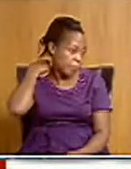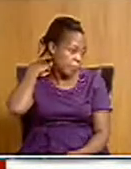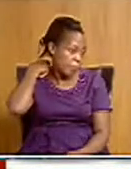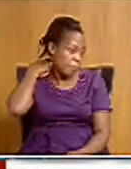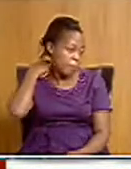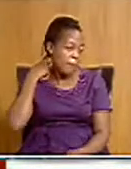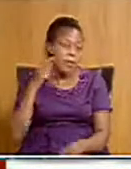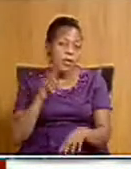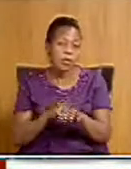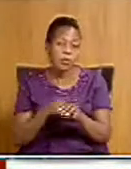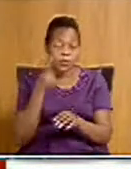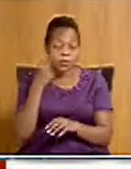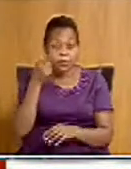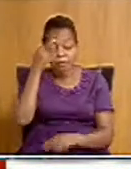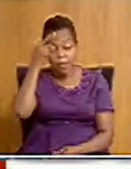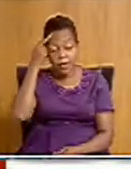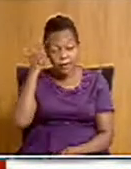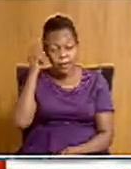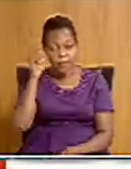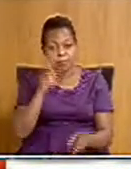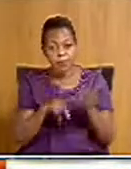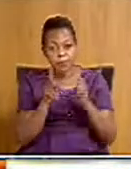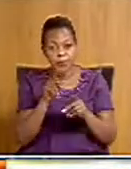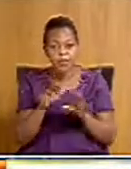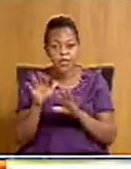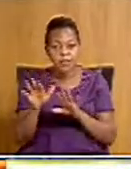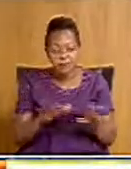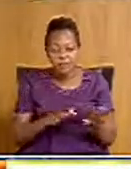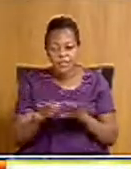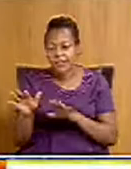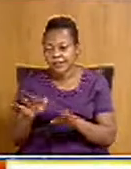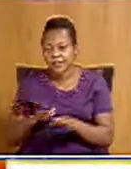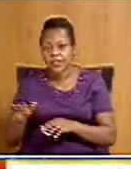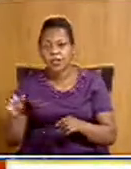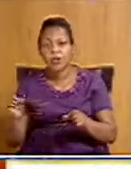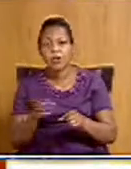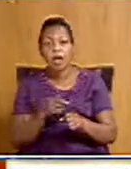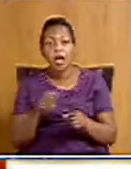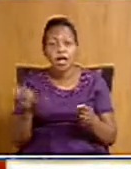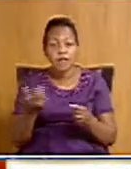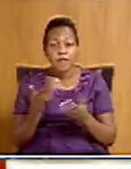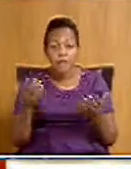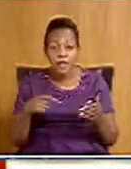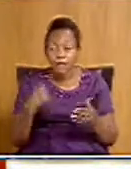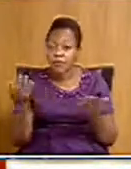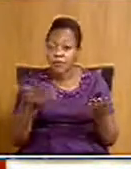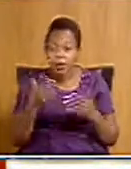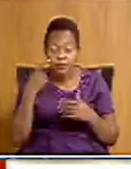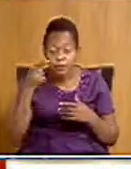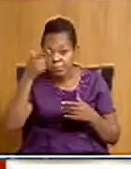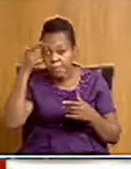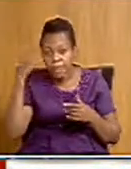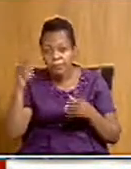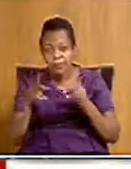When you see black people suffering almost everywhere the black people are suffering.